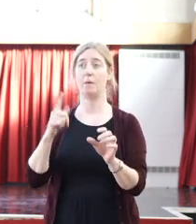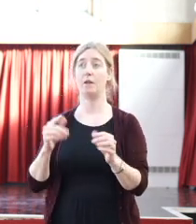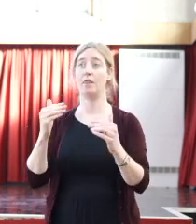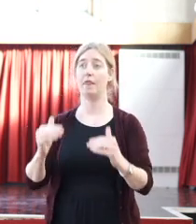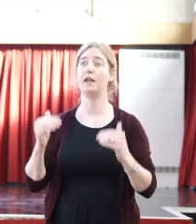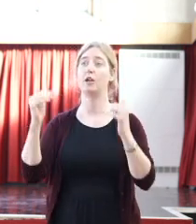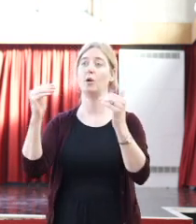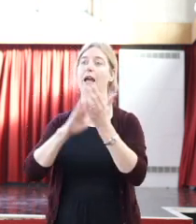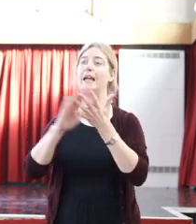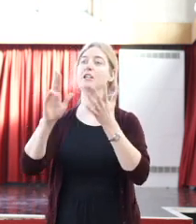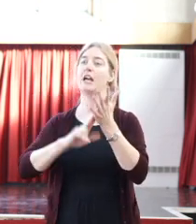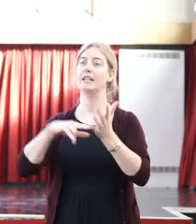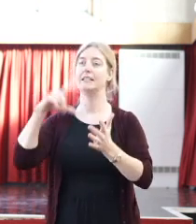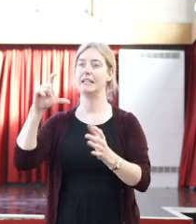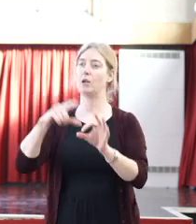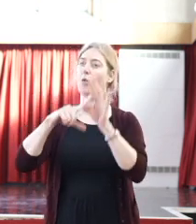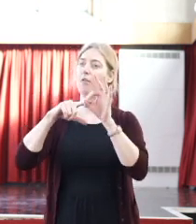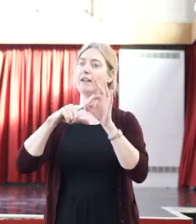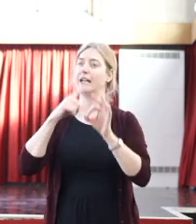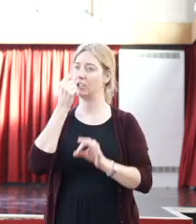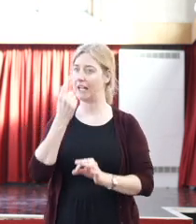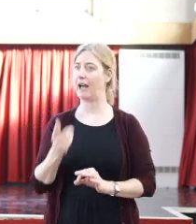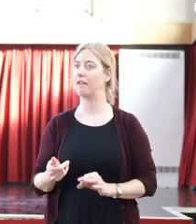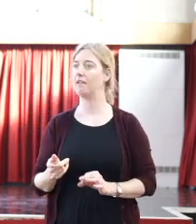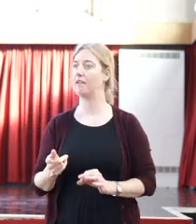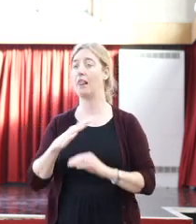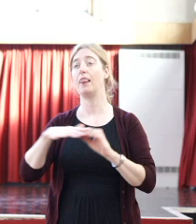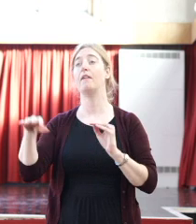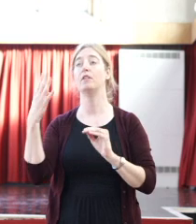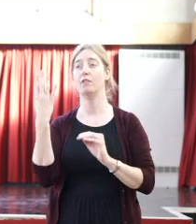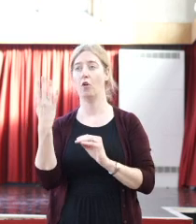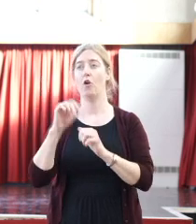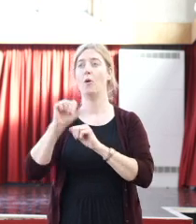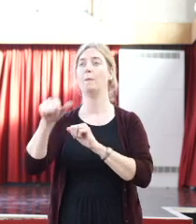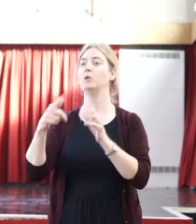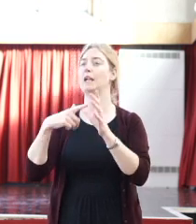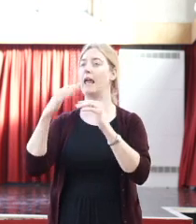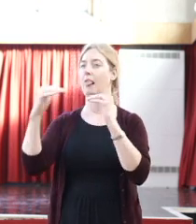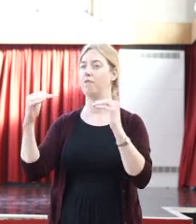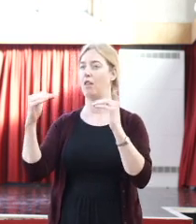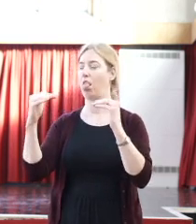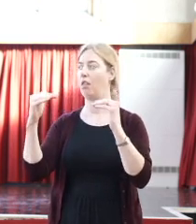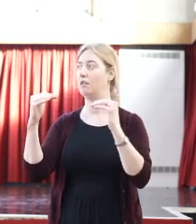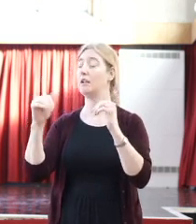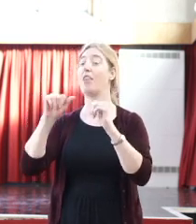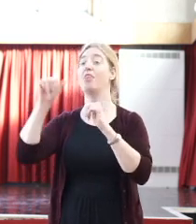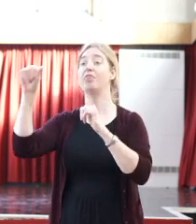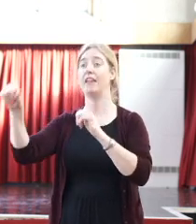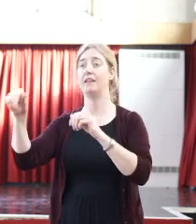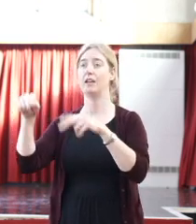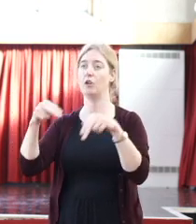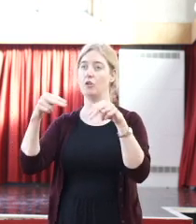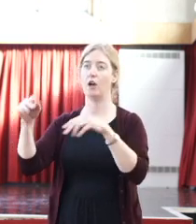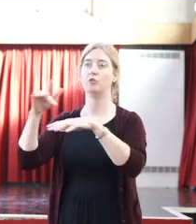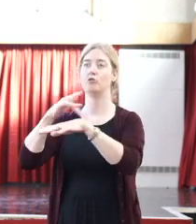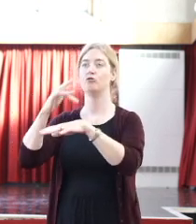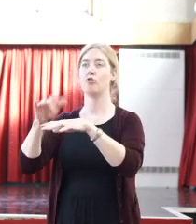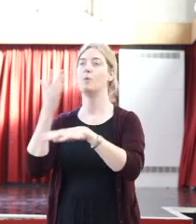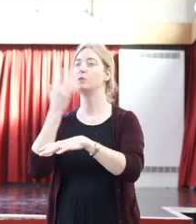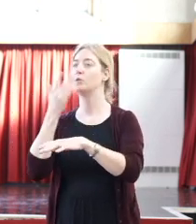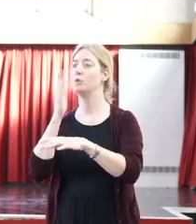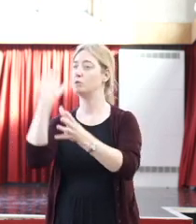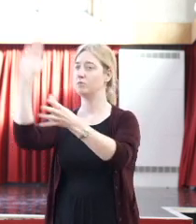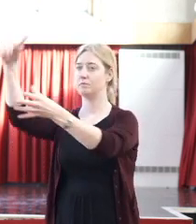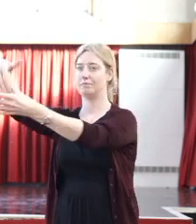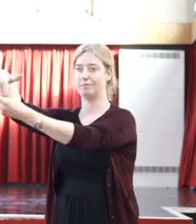our HNC qualification. It's level 4 post A-level. And then they move onto dance and drama schools.